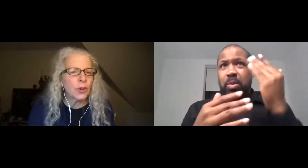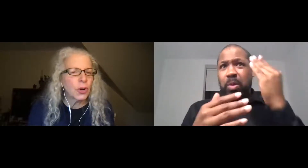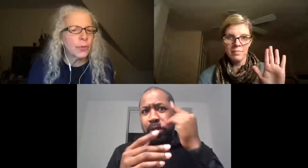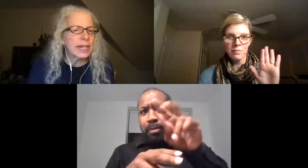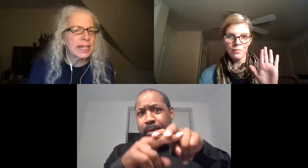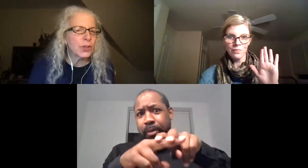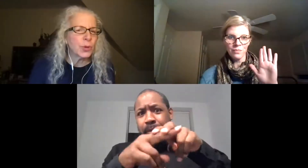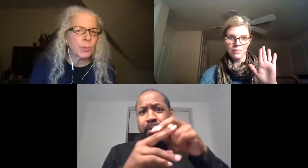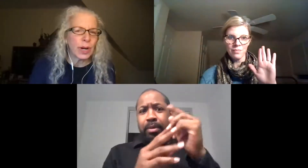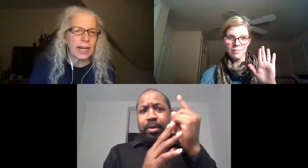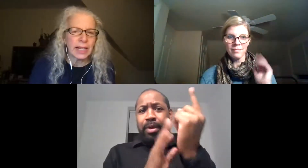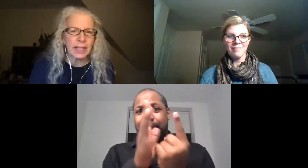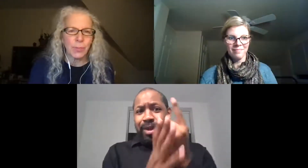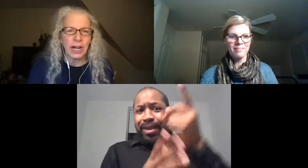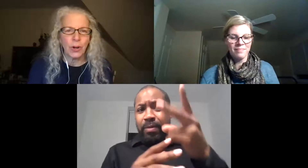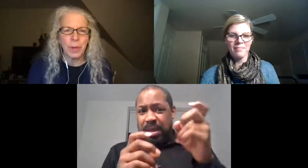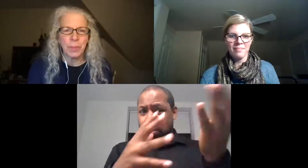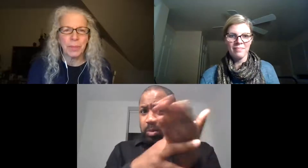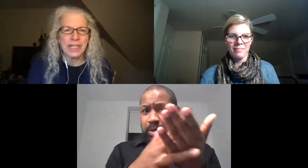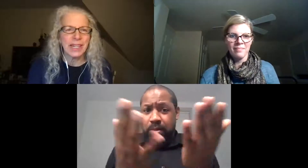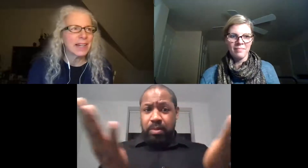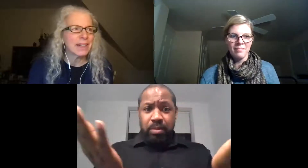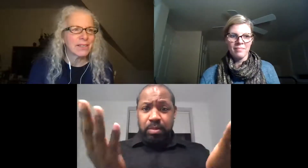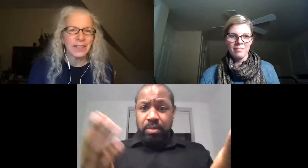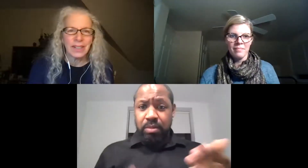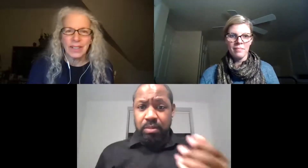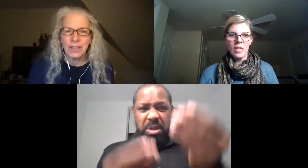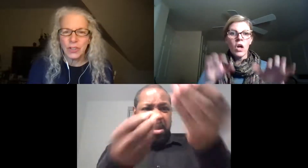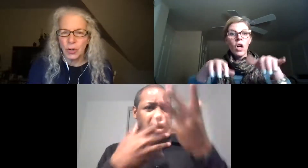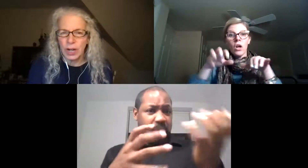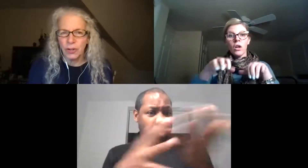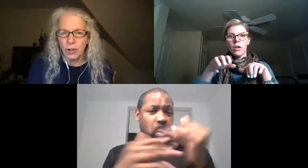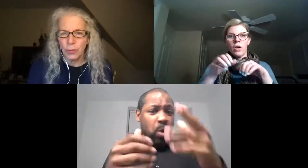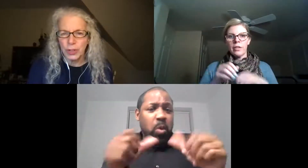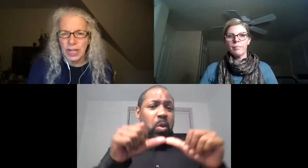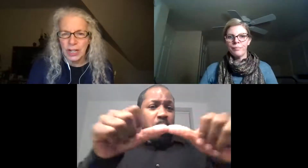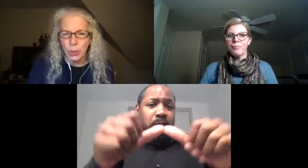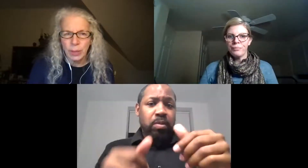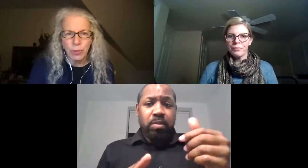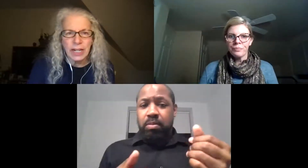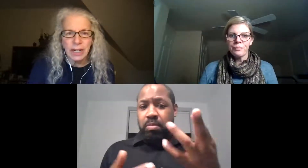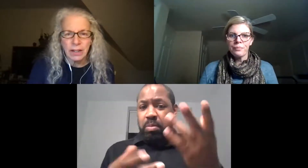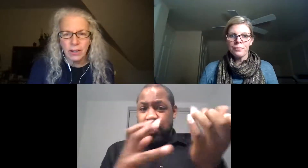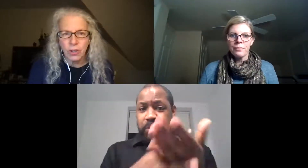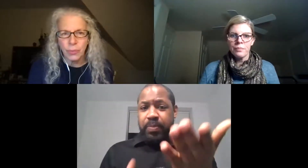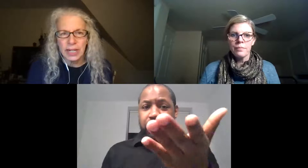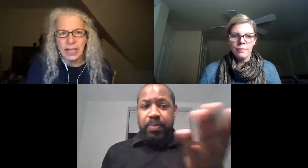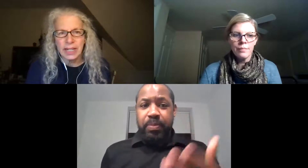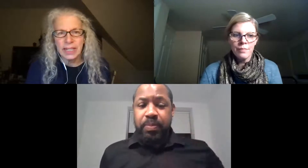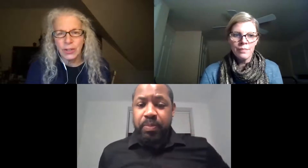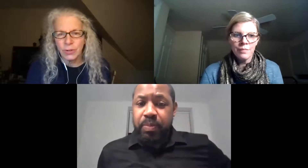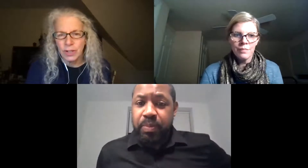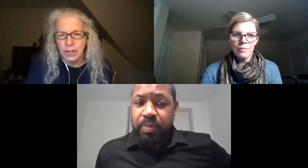I don't know if we need to do a break at this point. I know people have been sitting. So I don't know if we should take a quick break or if we